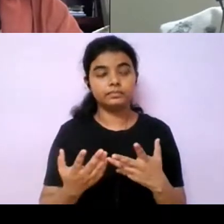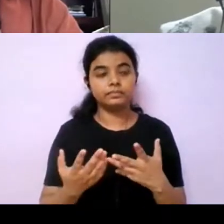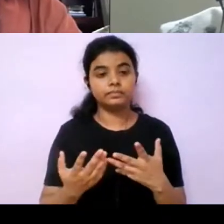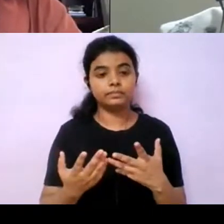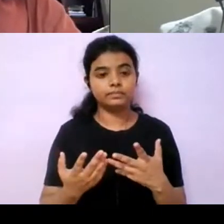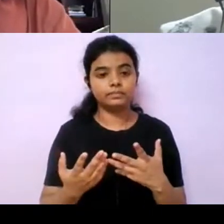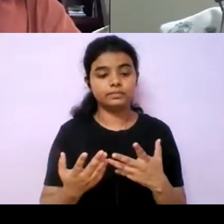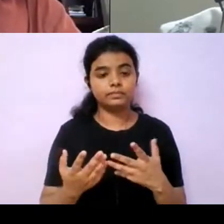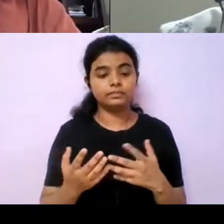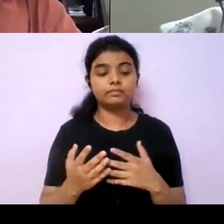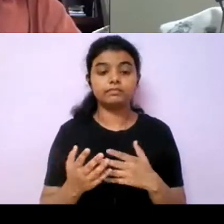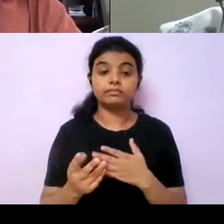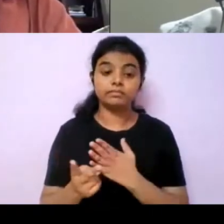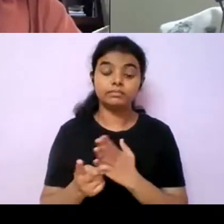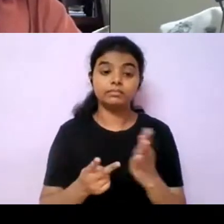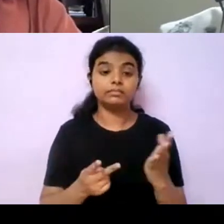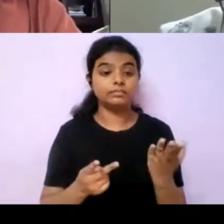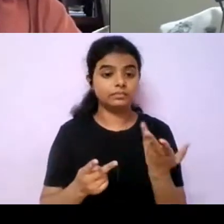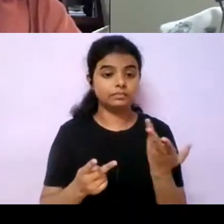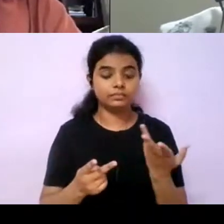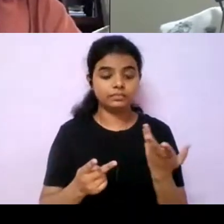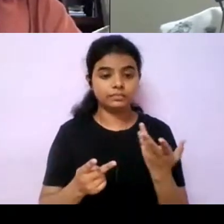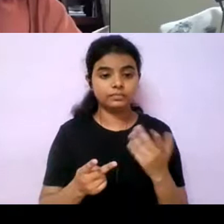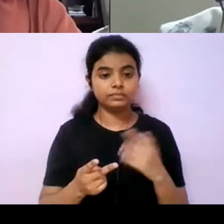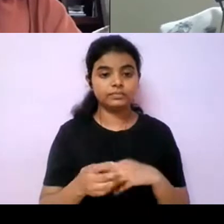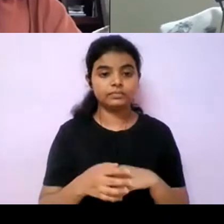On the other hand,